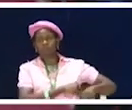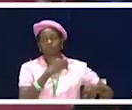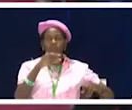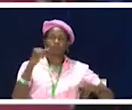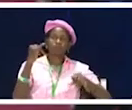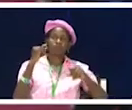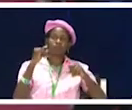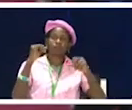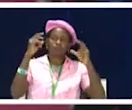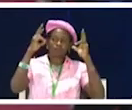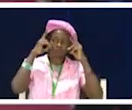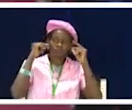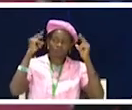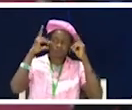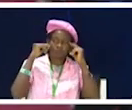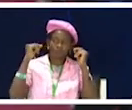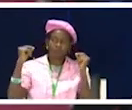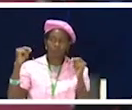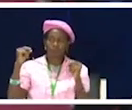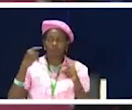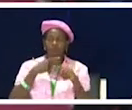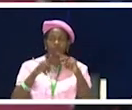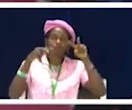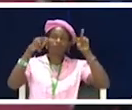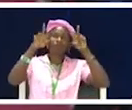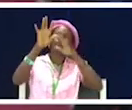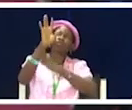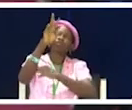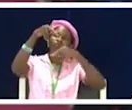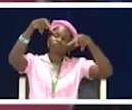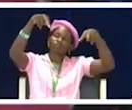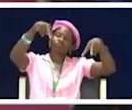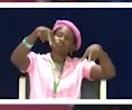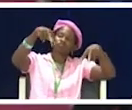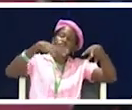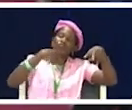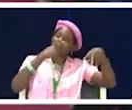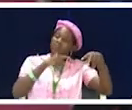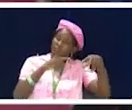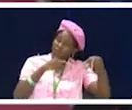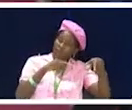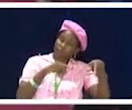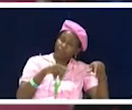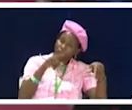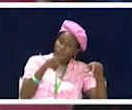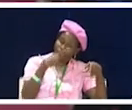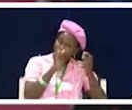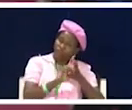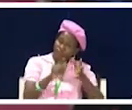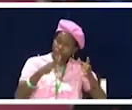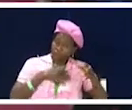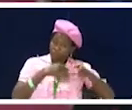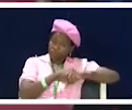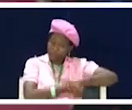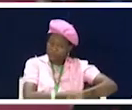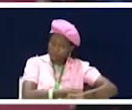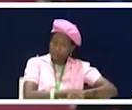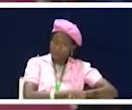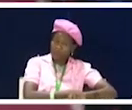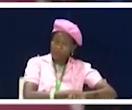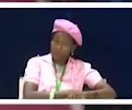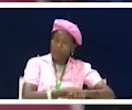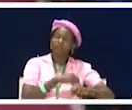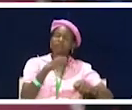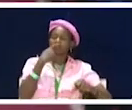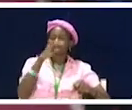Moses." And God looked down from heaven and said, "You say you're on my side?" They